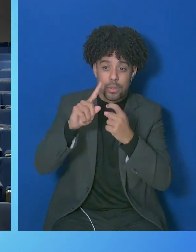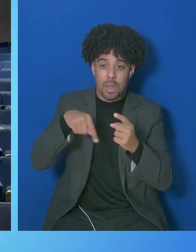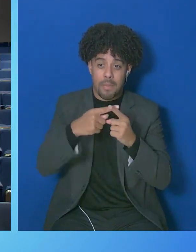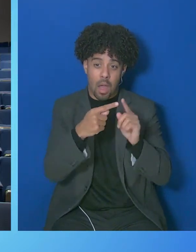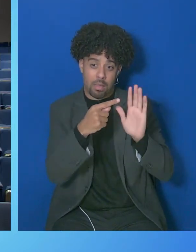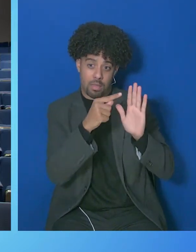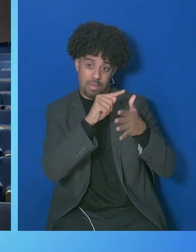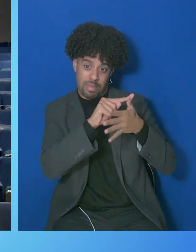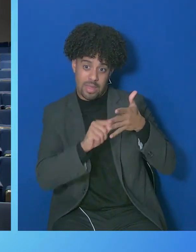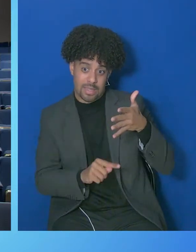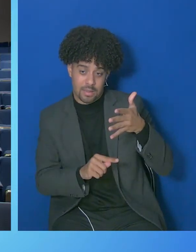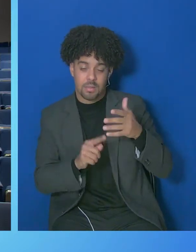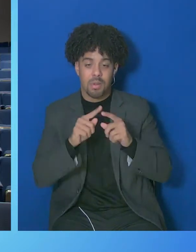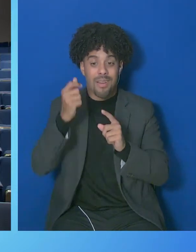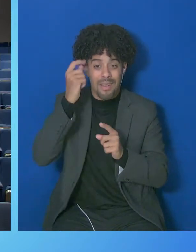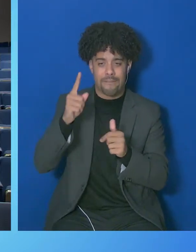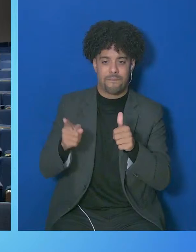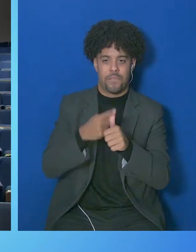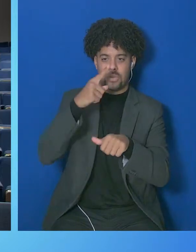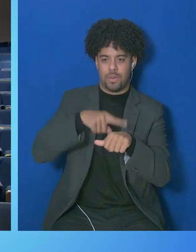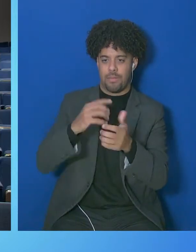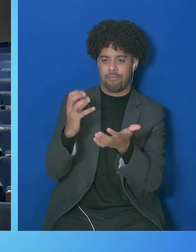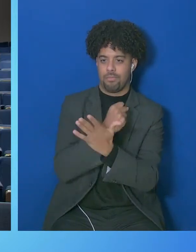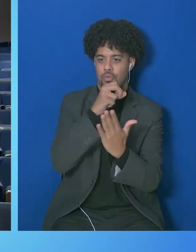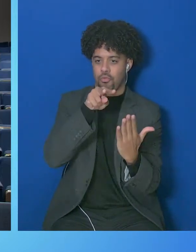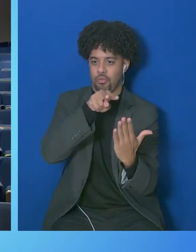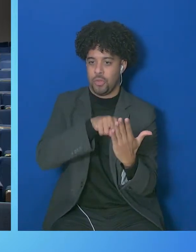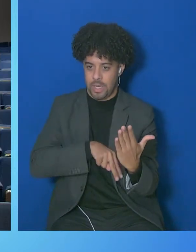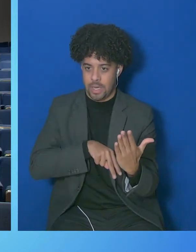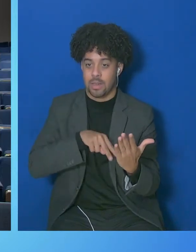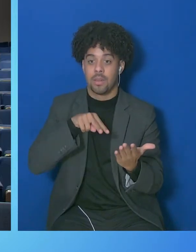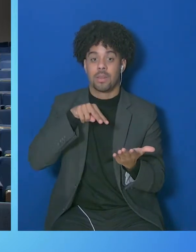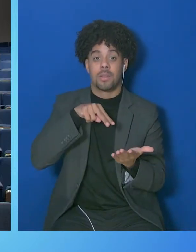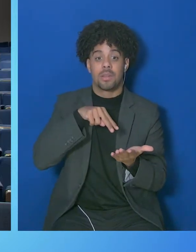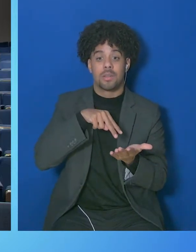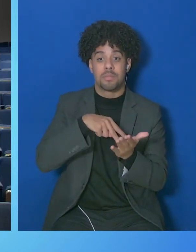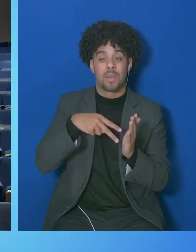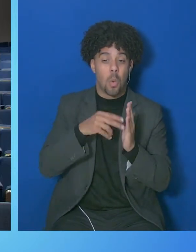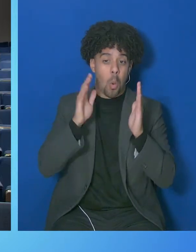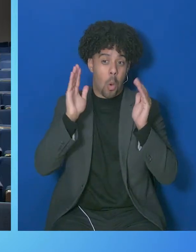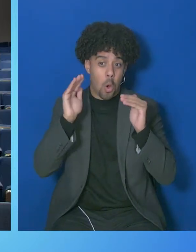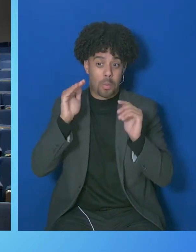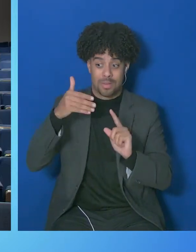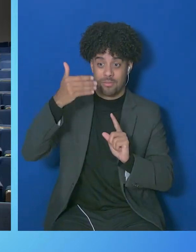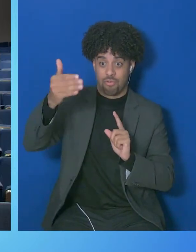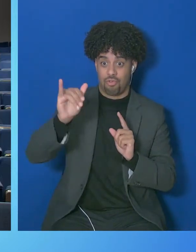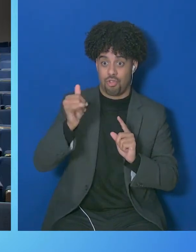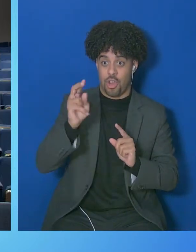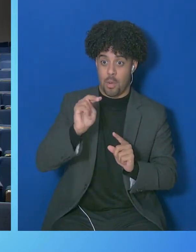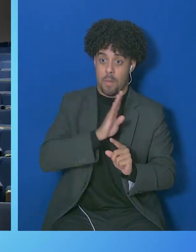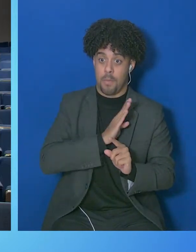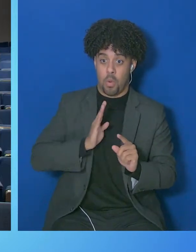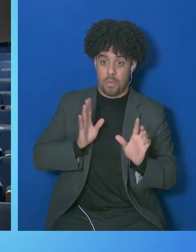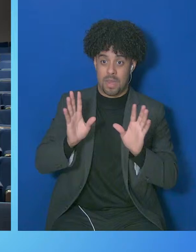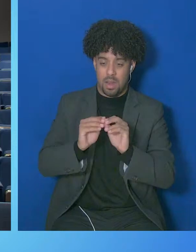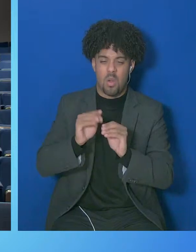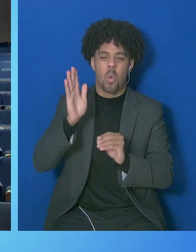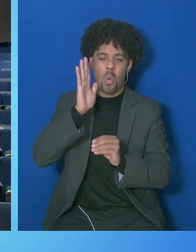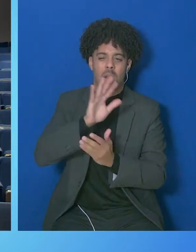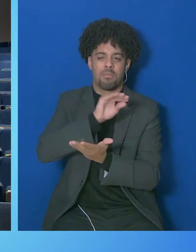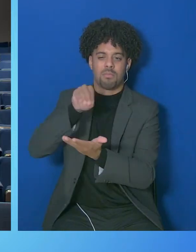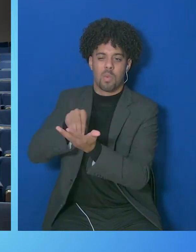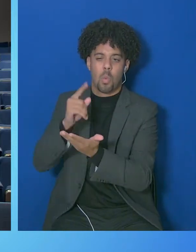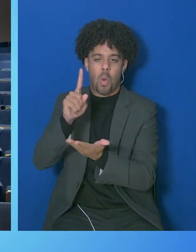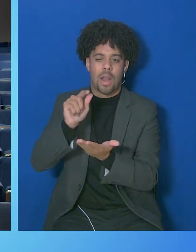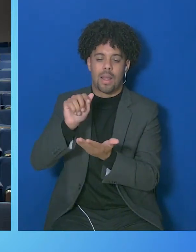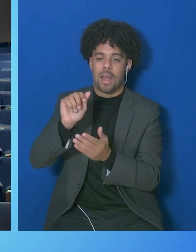for a first read, so they will hopefully go to consent agenda in January. But at this time, I'd like to make